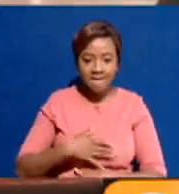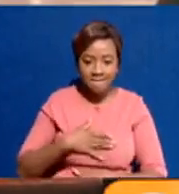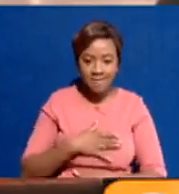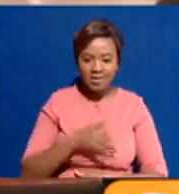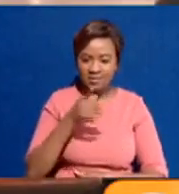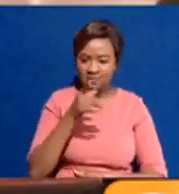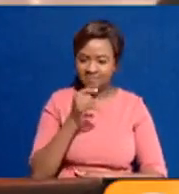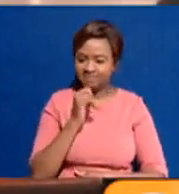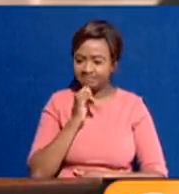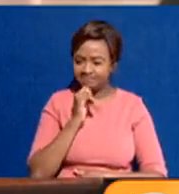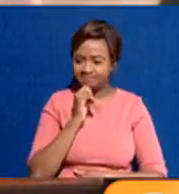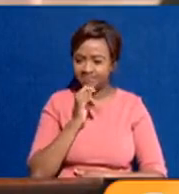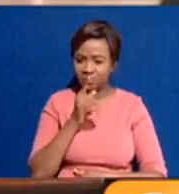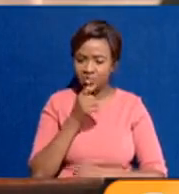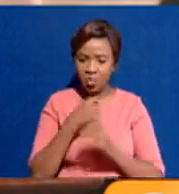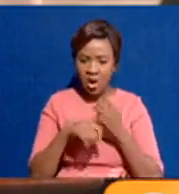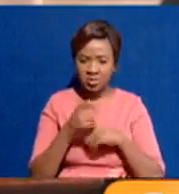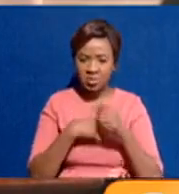something wrong to be robbed.